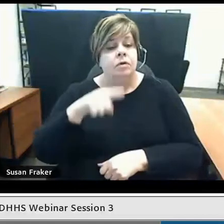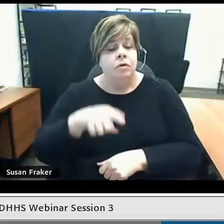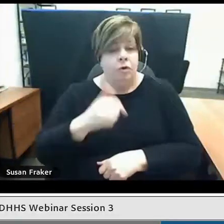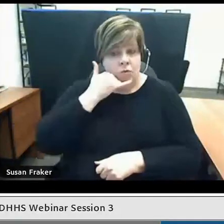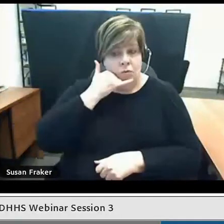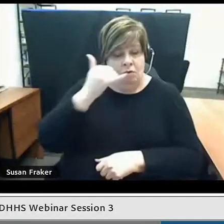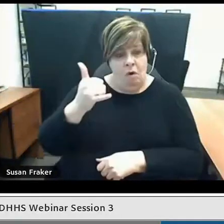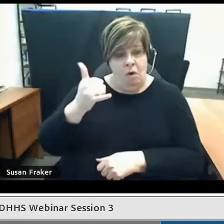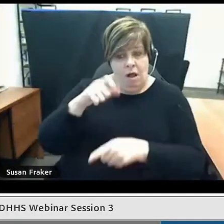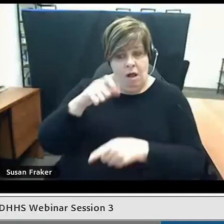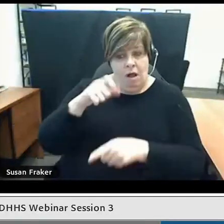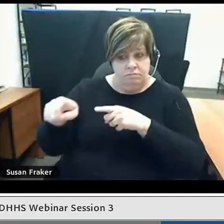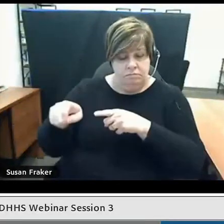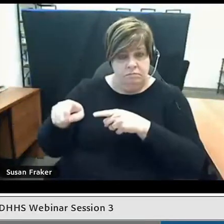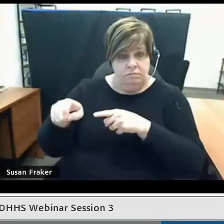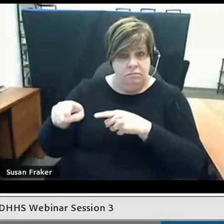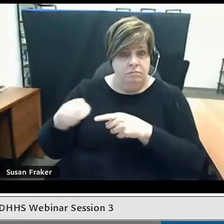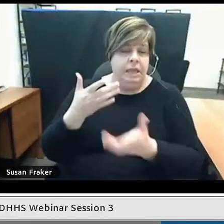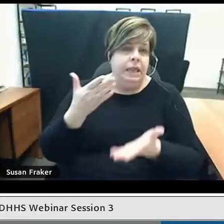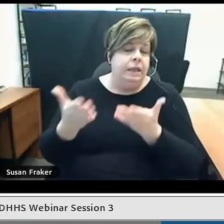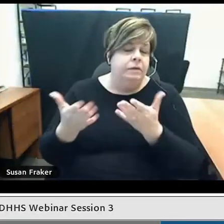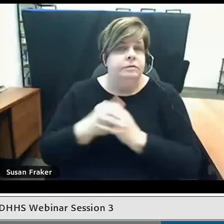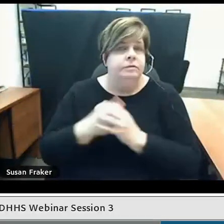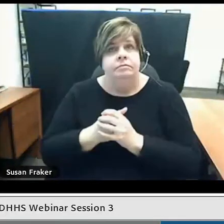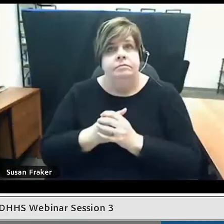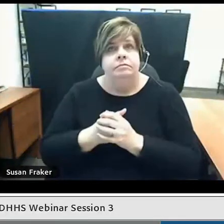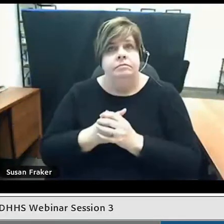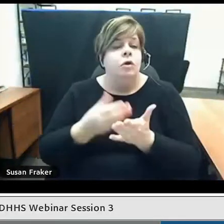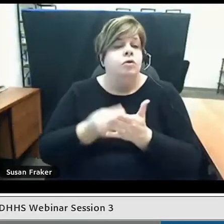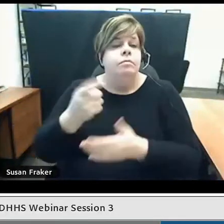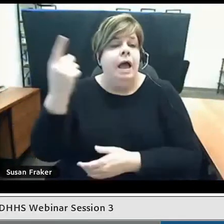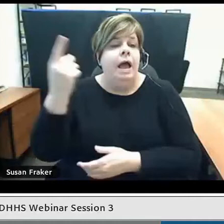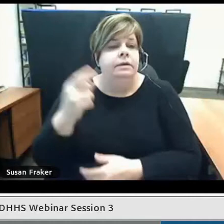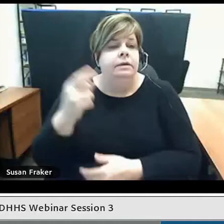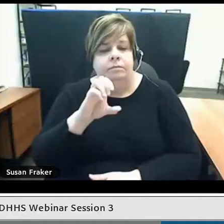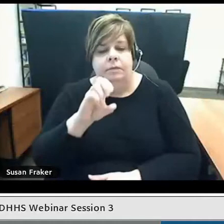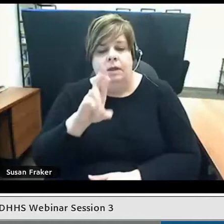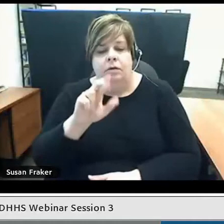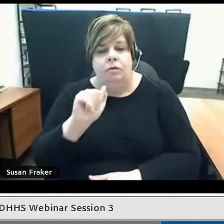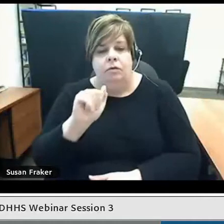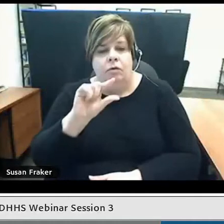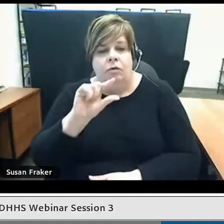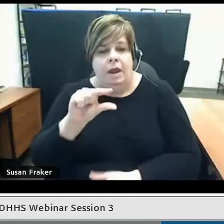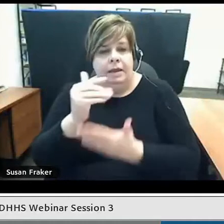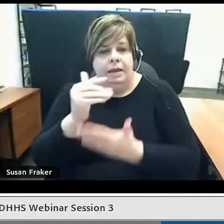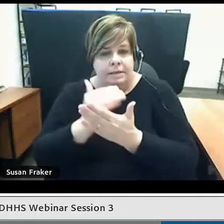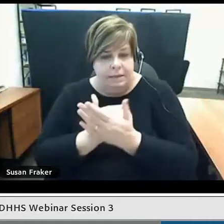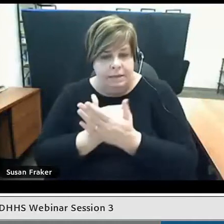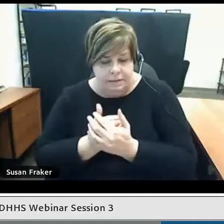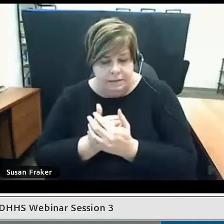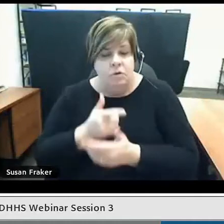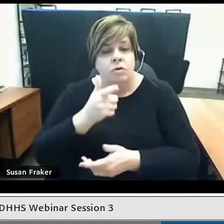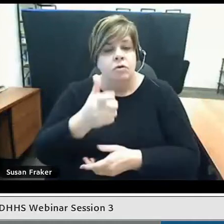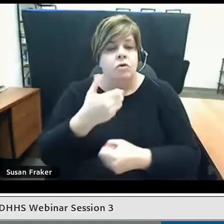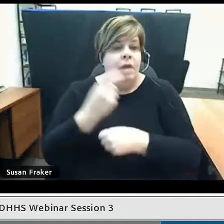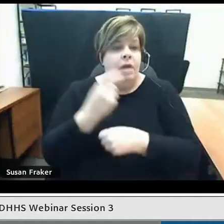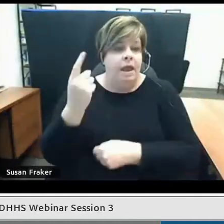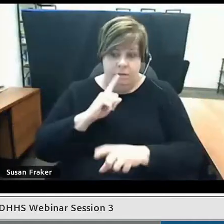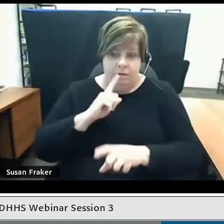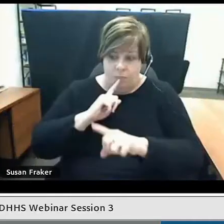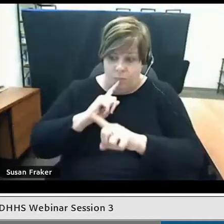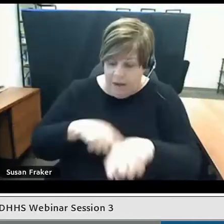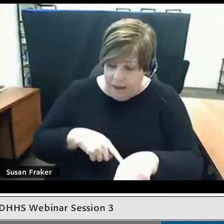call, even if it's to buy something on Craigslist, for instance, and you may have someone answer that